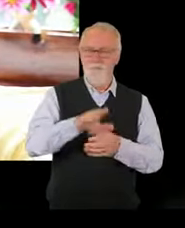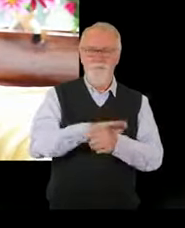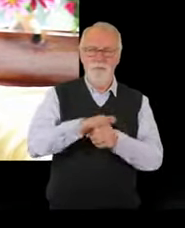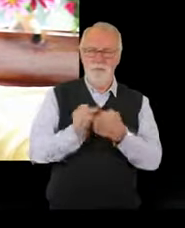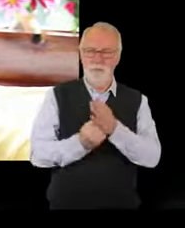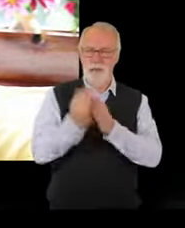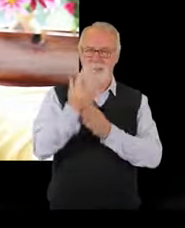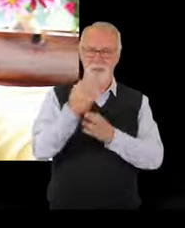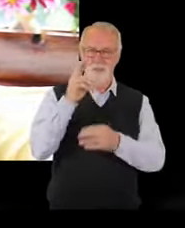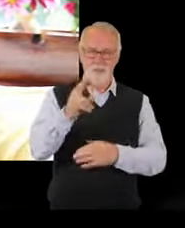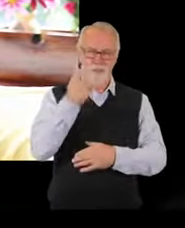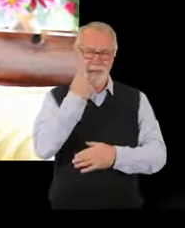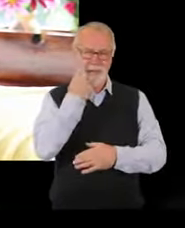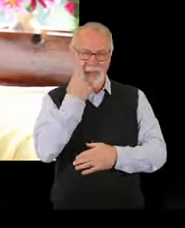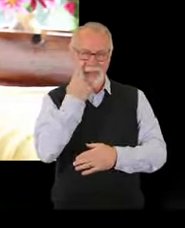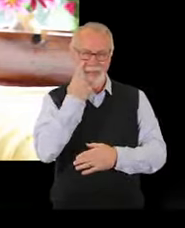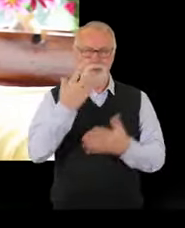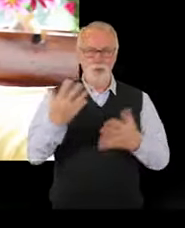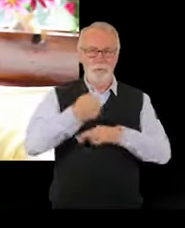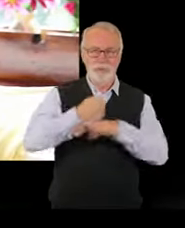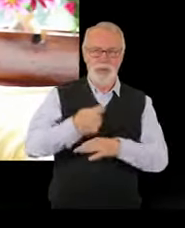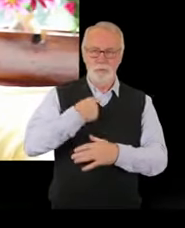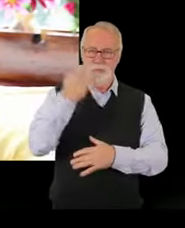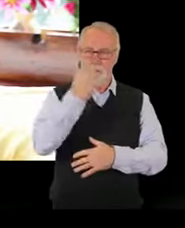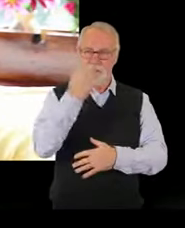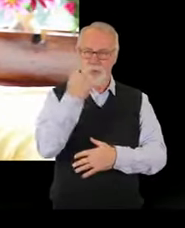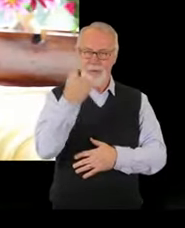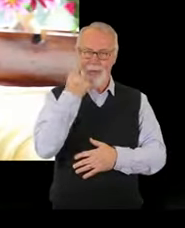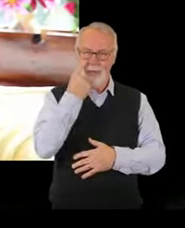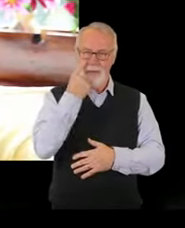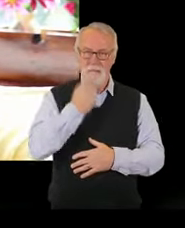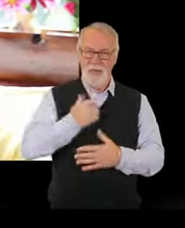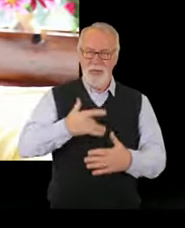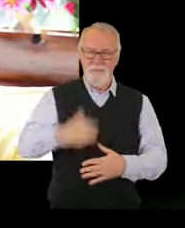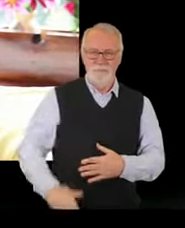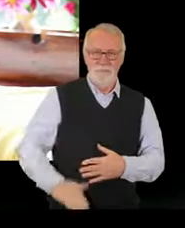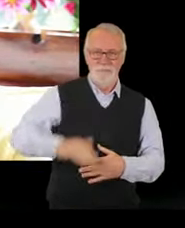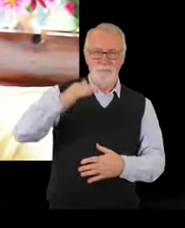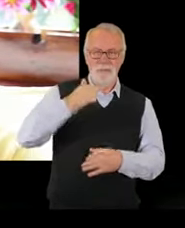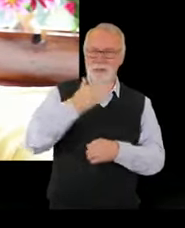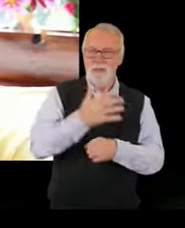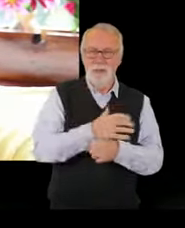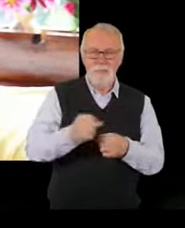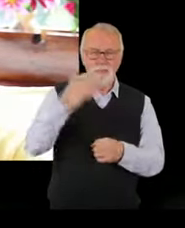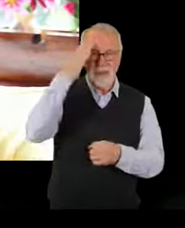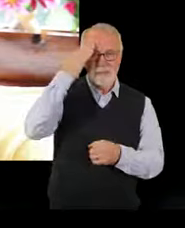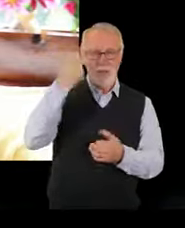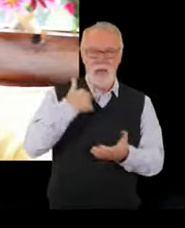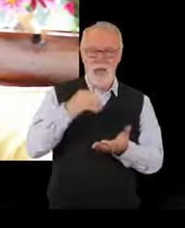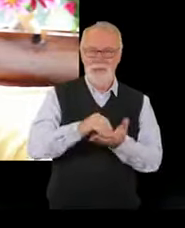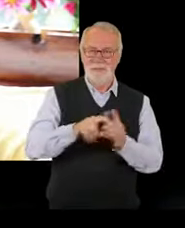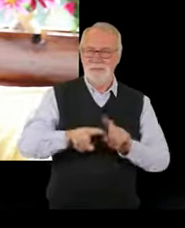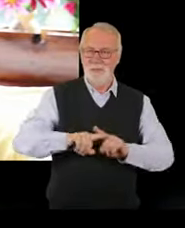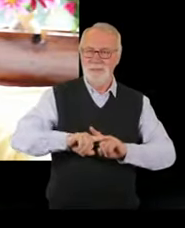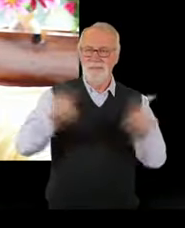I was blind in one eye my whole life and never actually realized